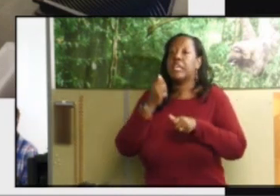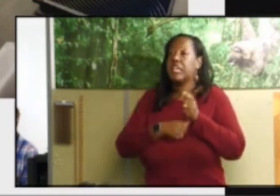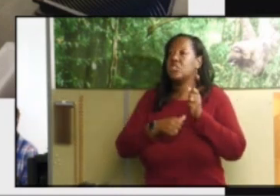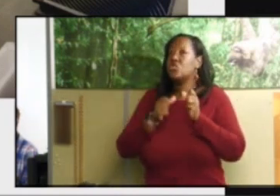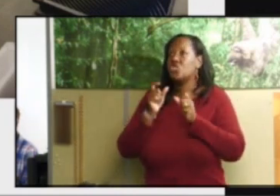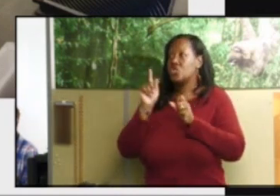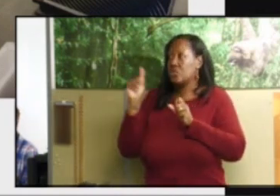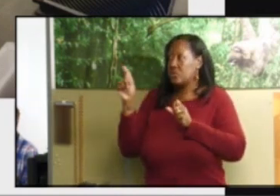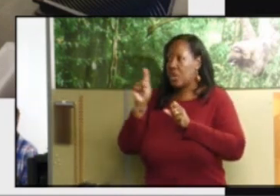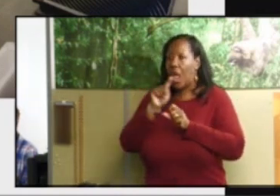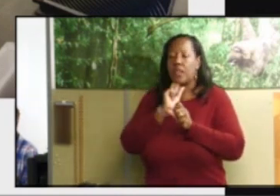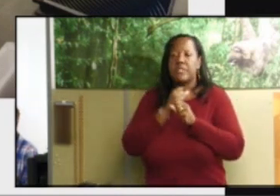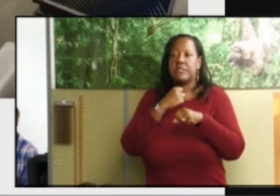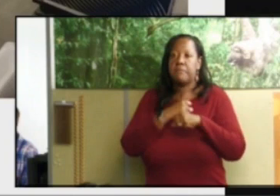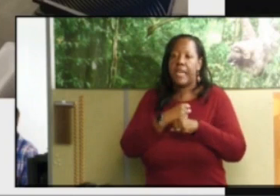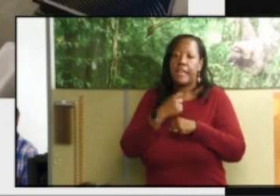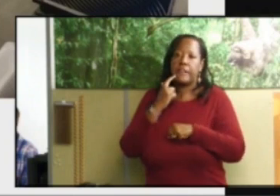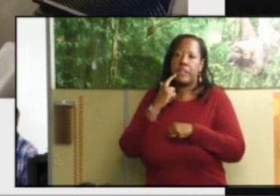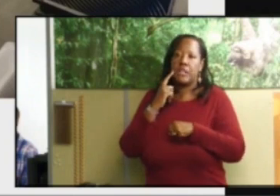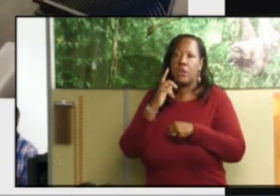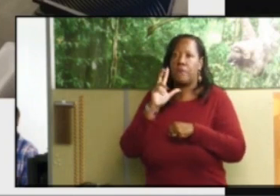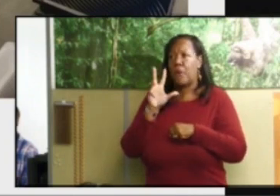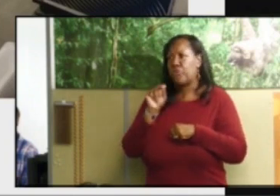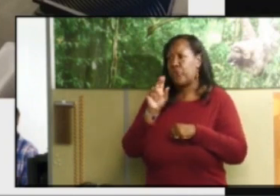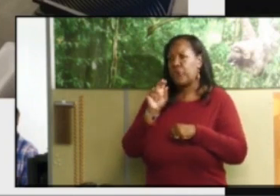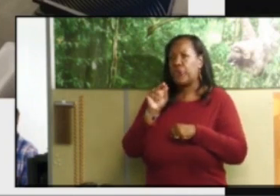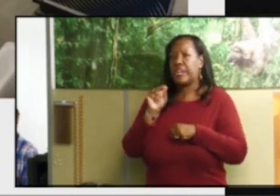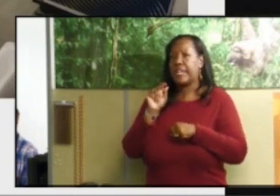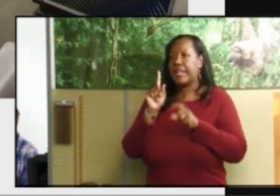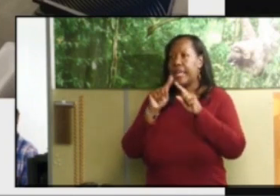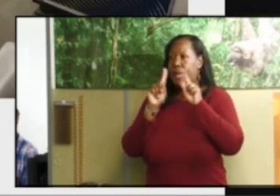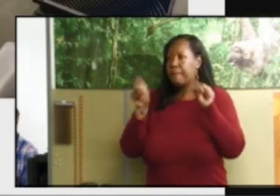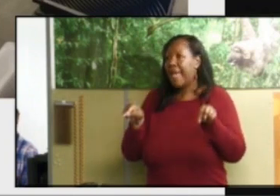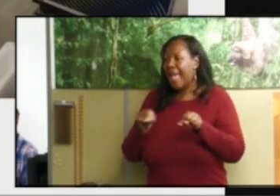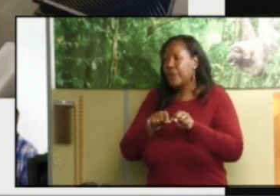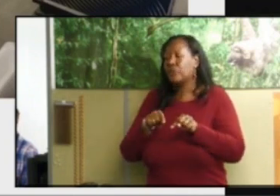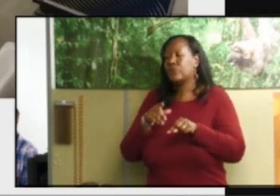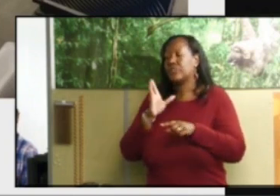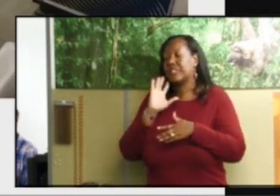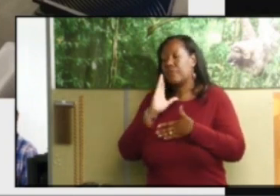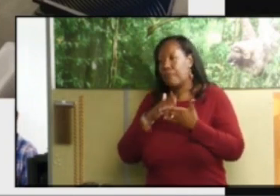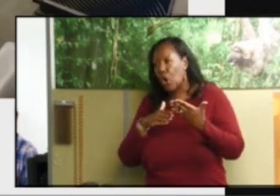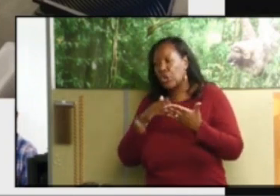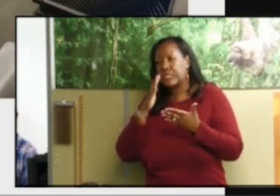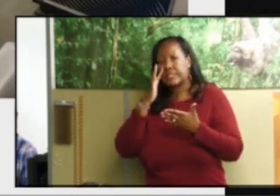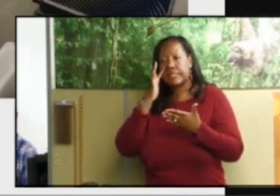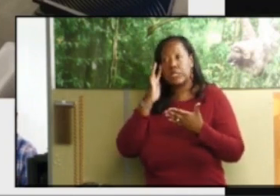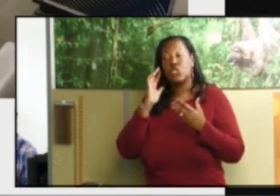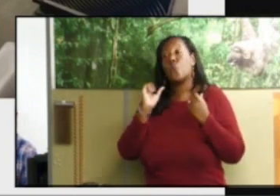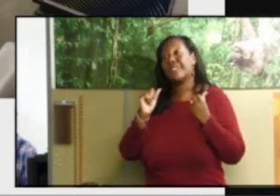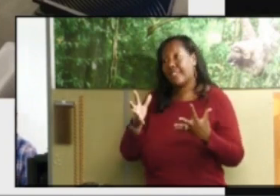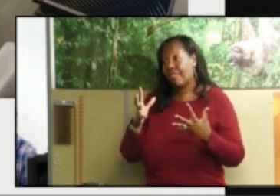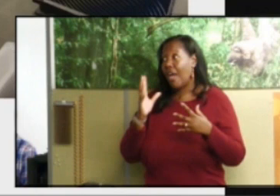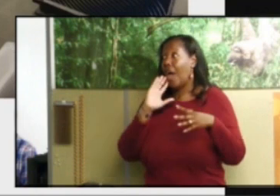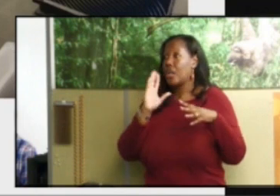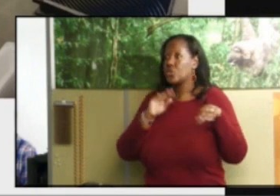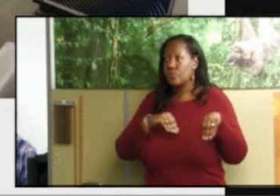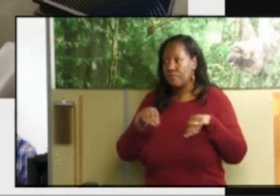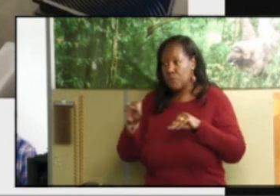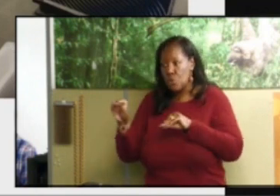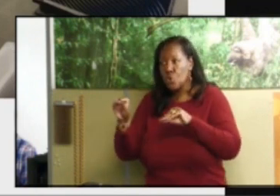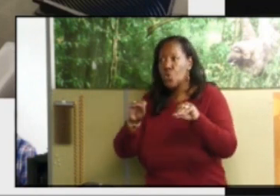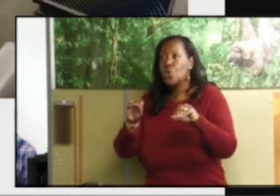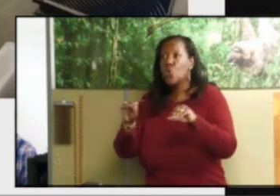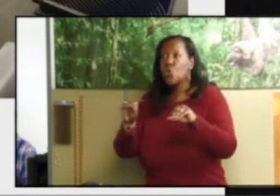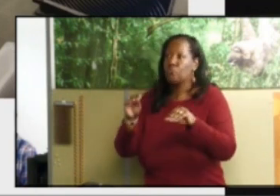30 panels and parts and pieces. So it's a lot of moving parts to track and assemble and finish.